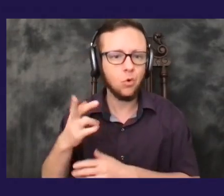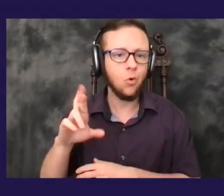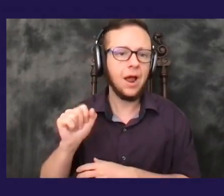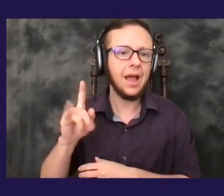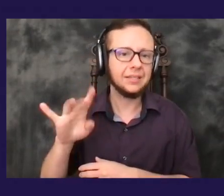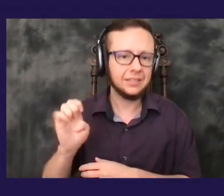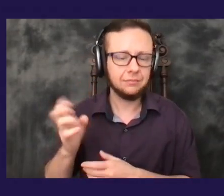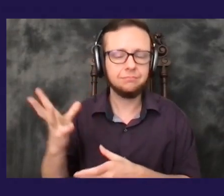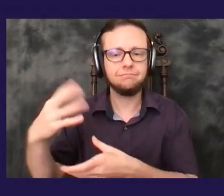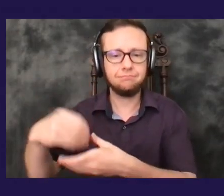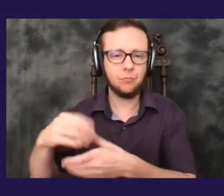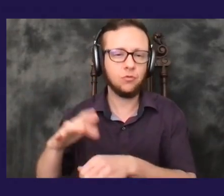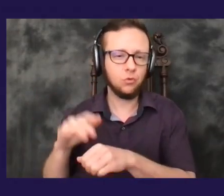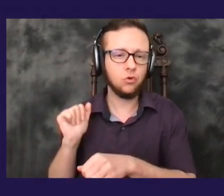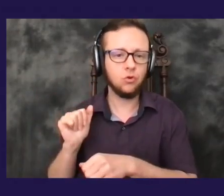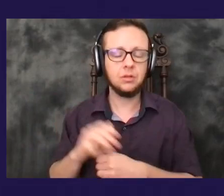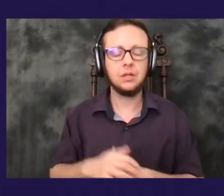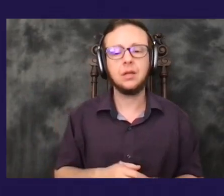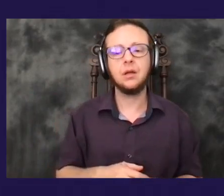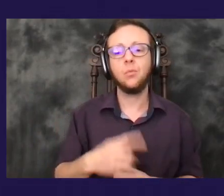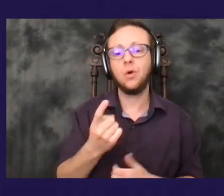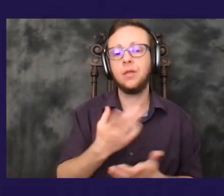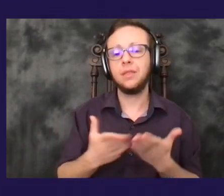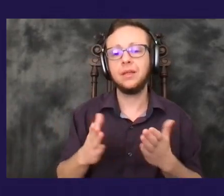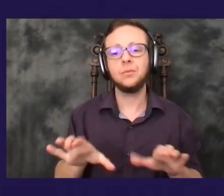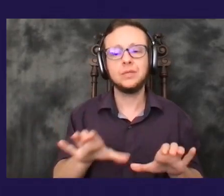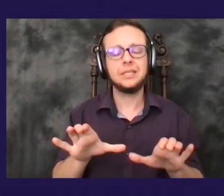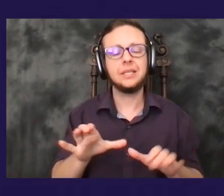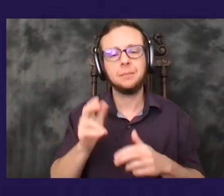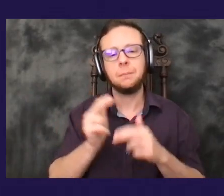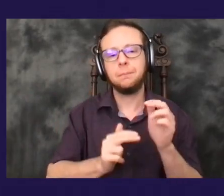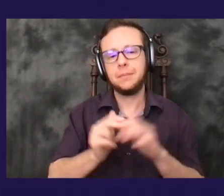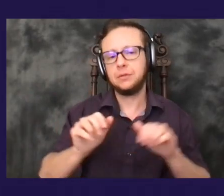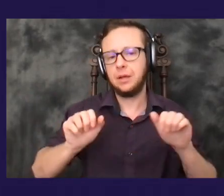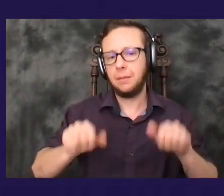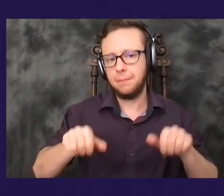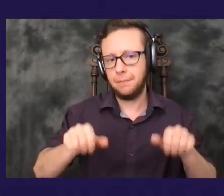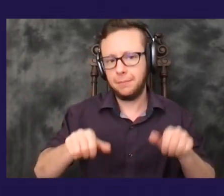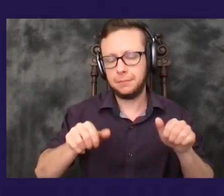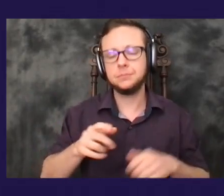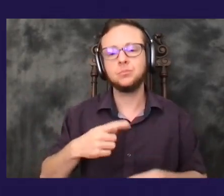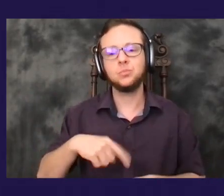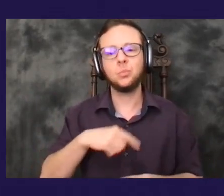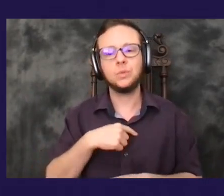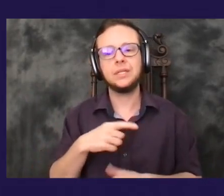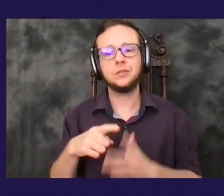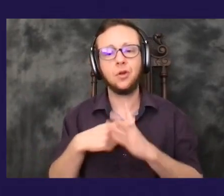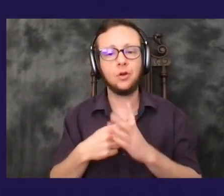did was work on capacity building. So we started each of our